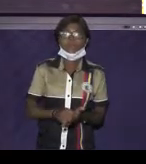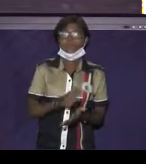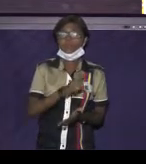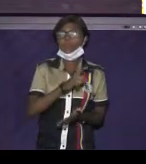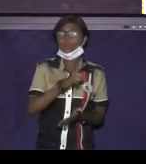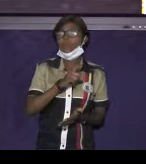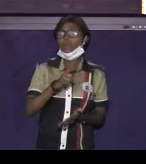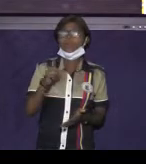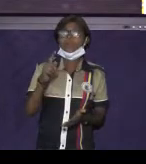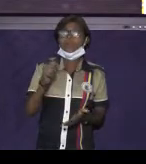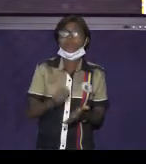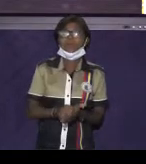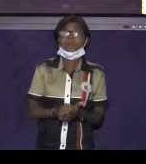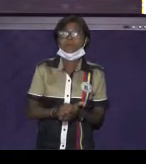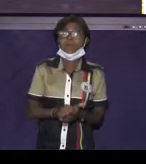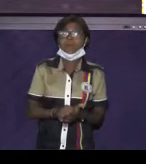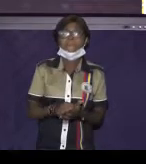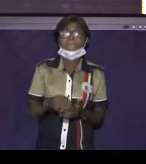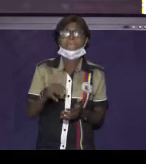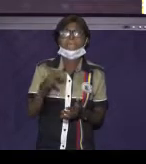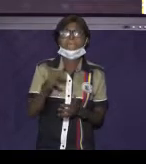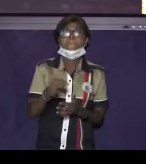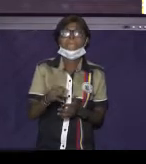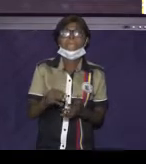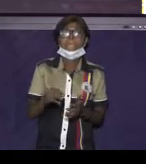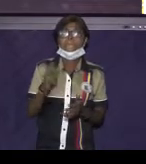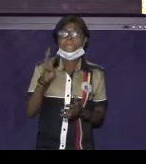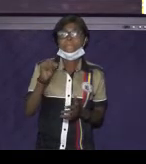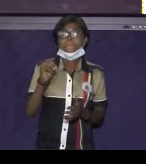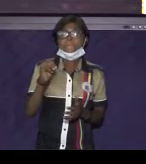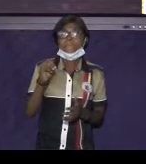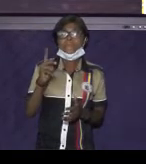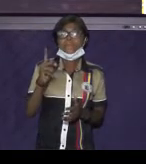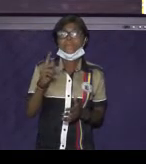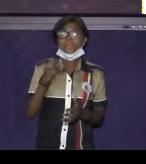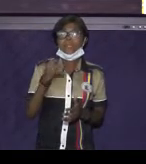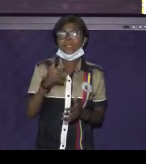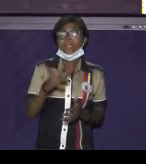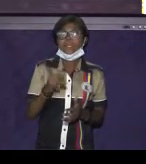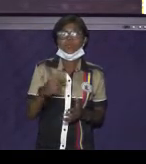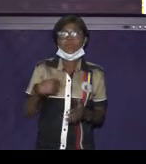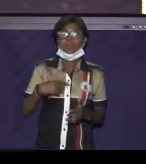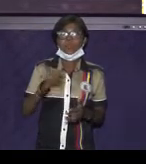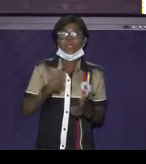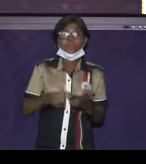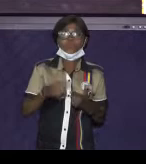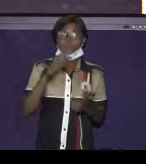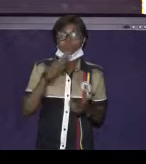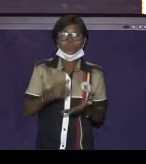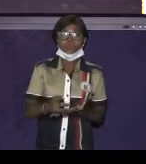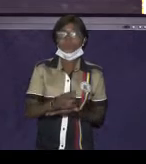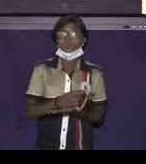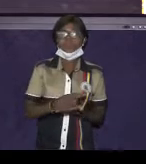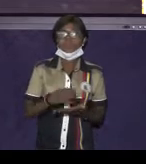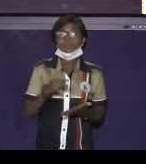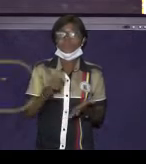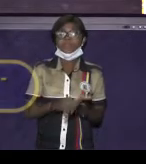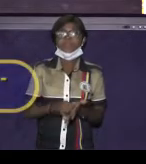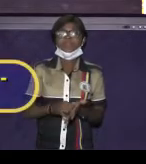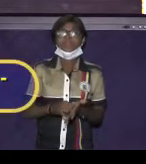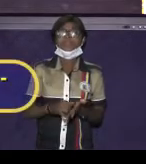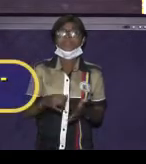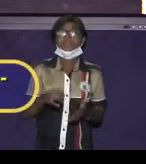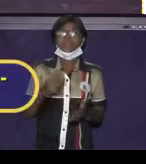since we're going to be changing from kilometers per hour to meters per second, we need to review the relationship between kilometers